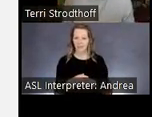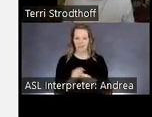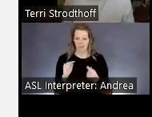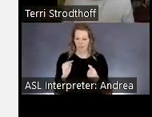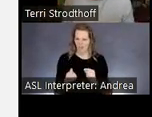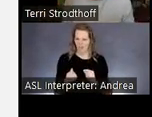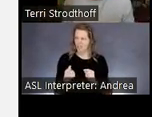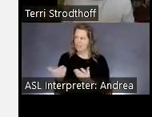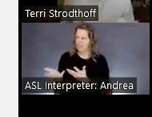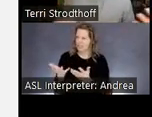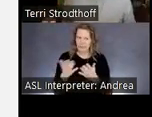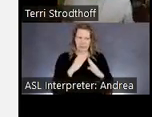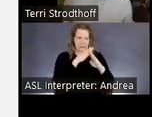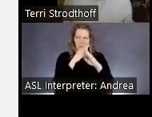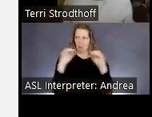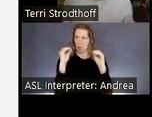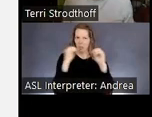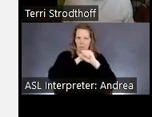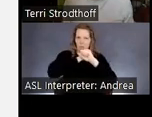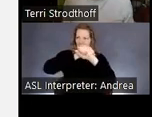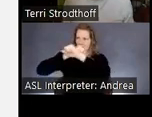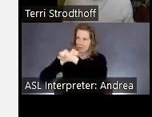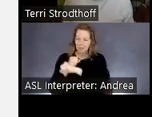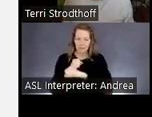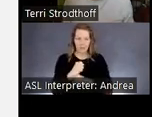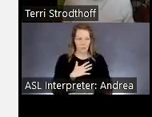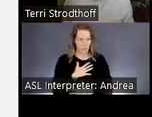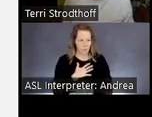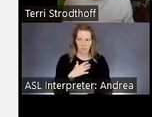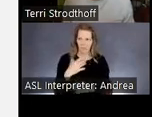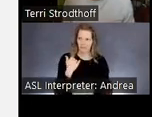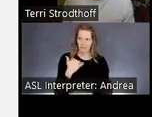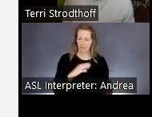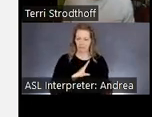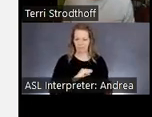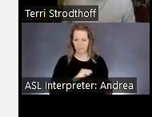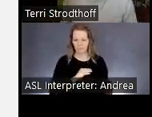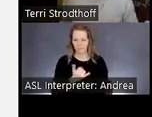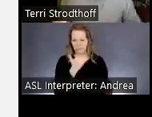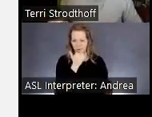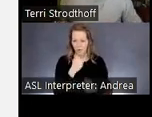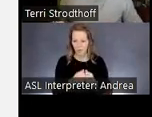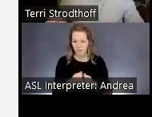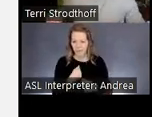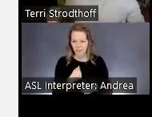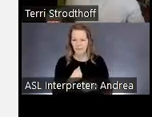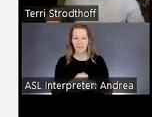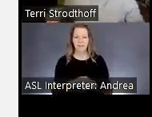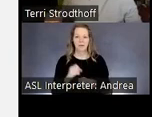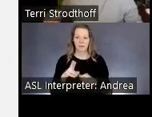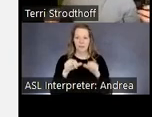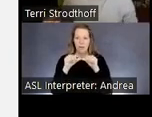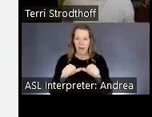being unprotected. It hurts to be in a space of feeling like something's wrong with us. And it hurts to be